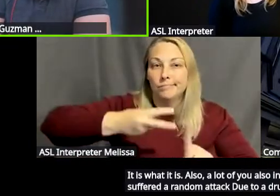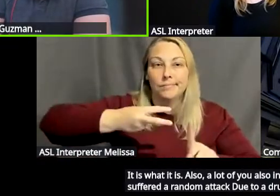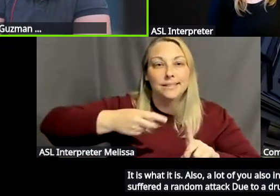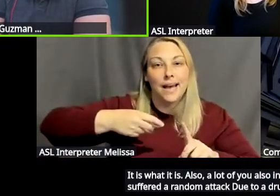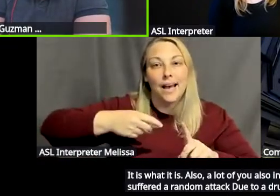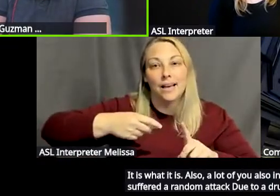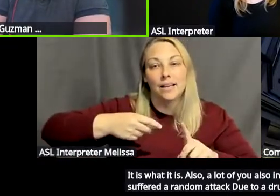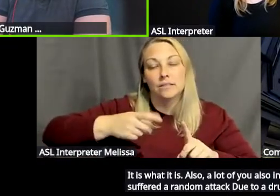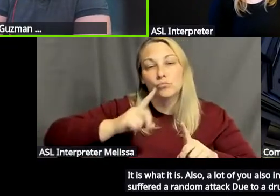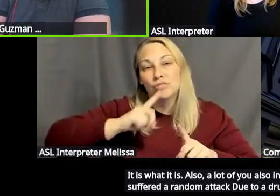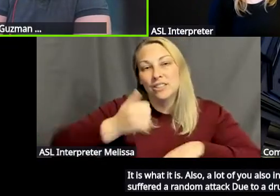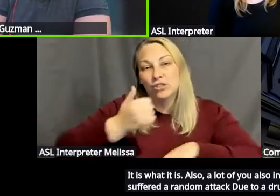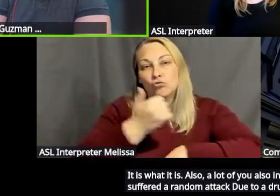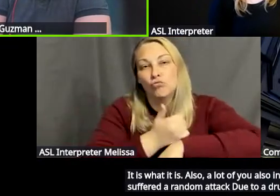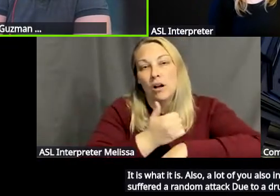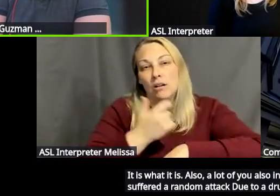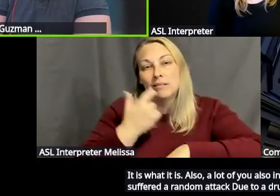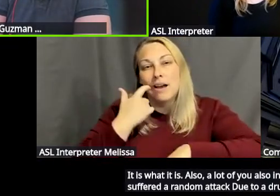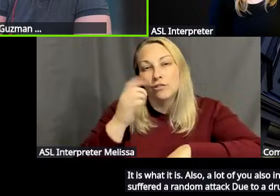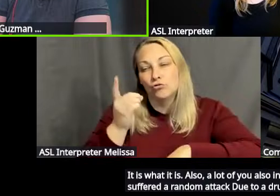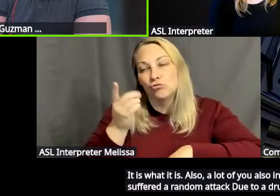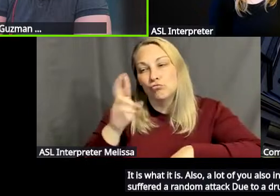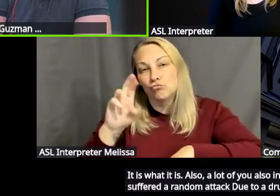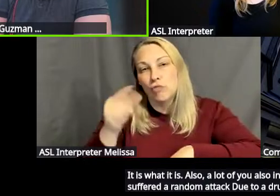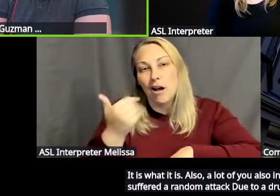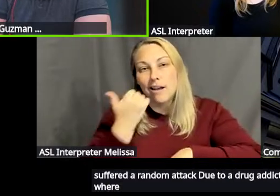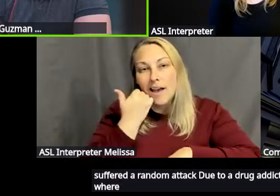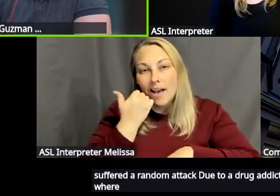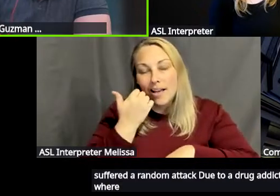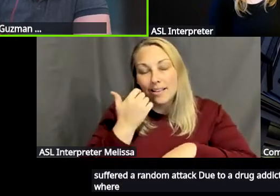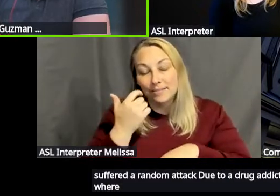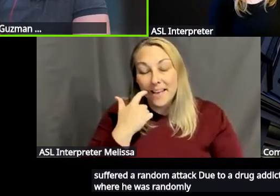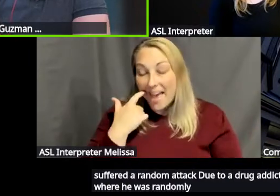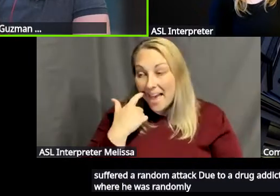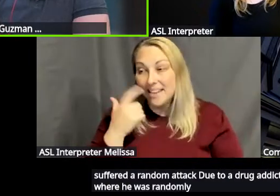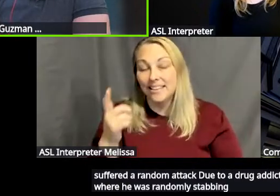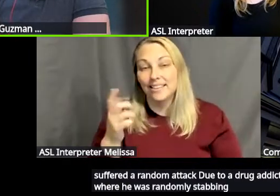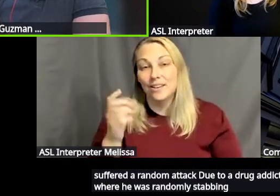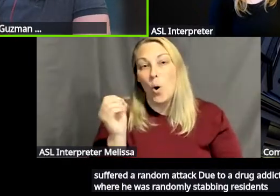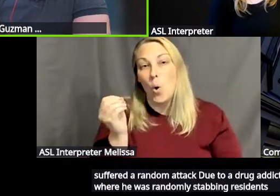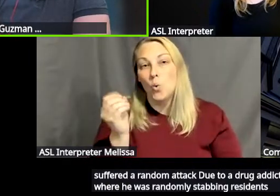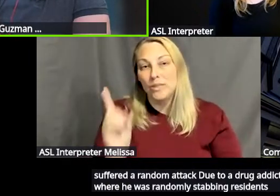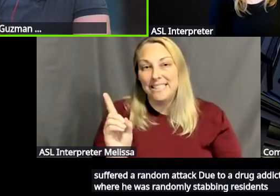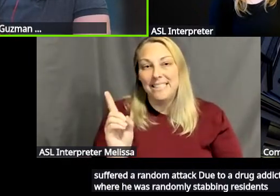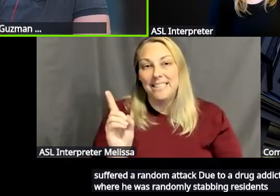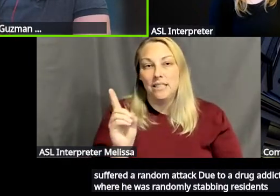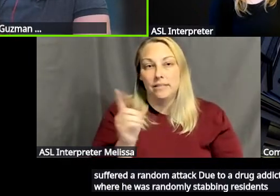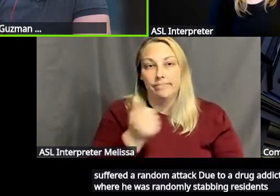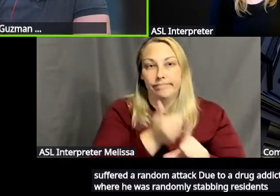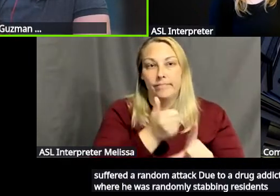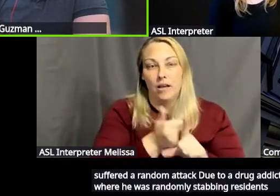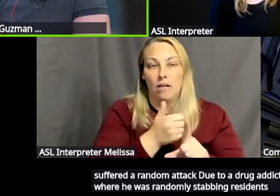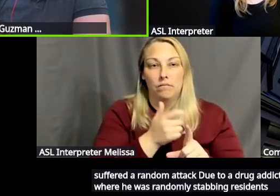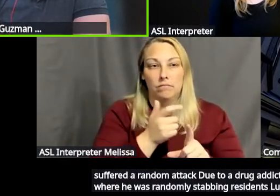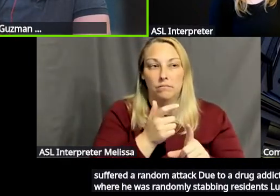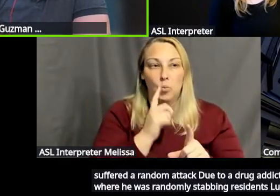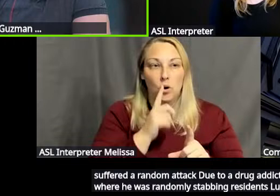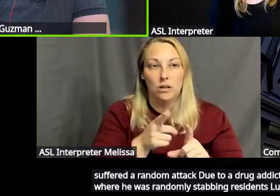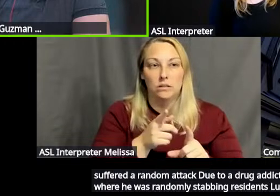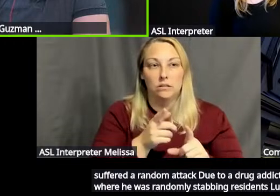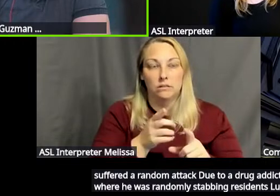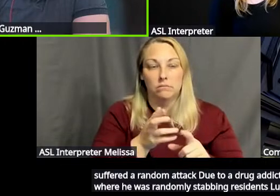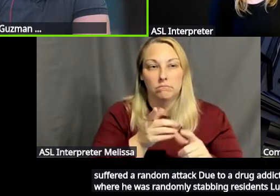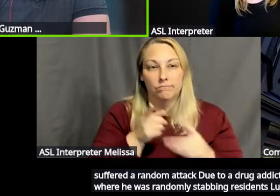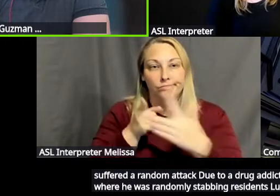ODing pretty much onto the block where he was randomly stabbing residents. Um, Luckily, folks here on